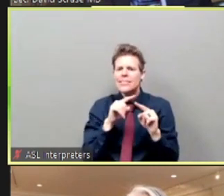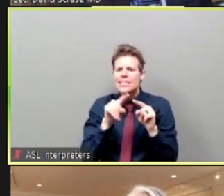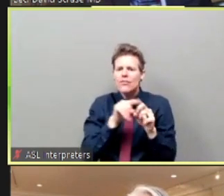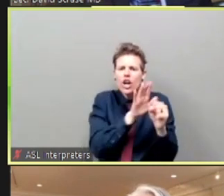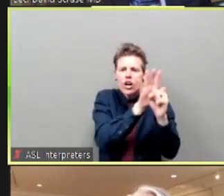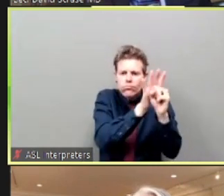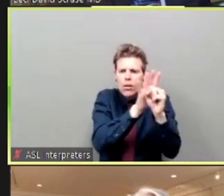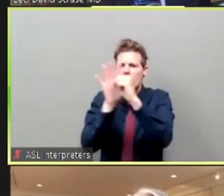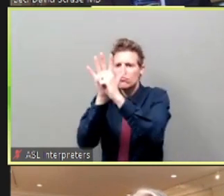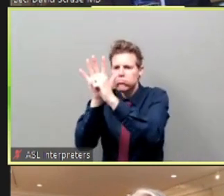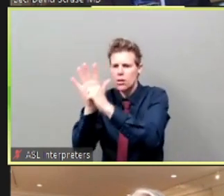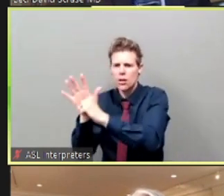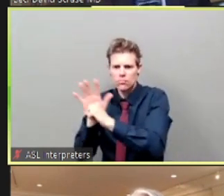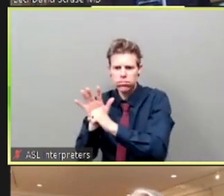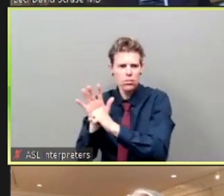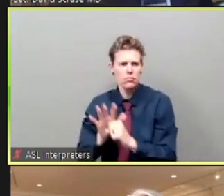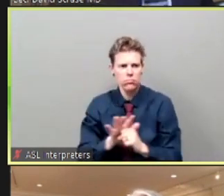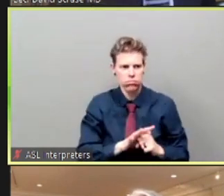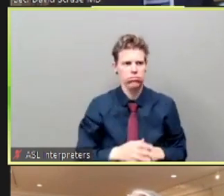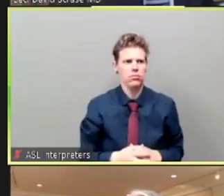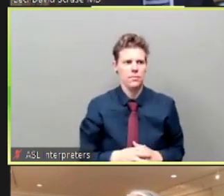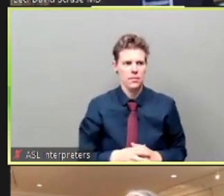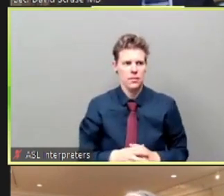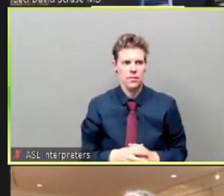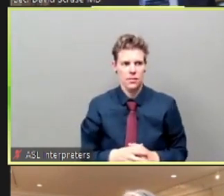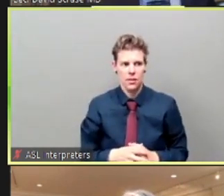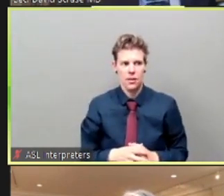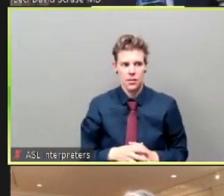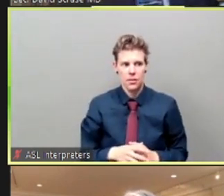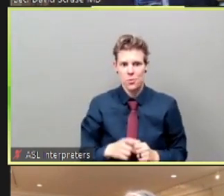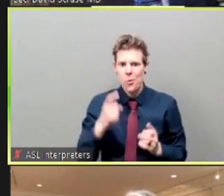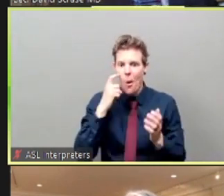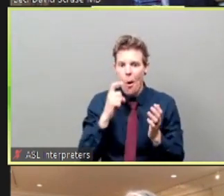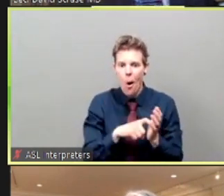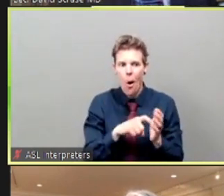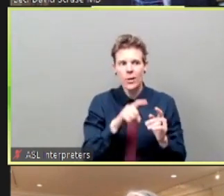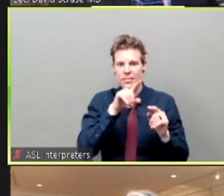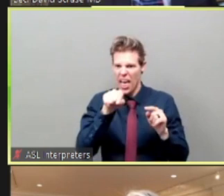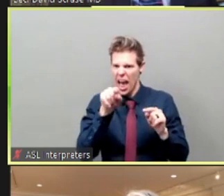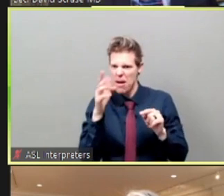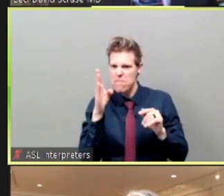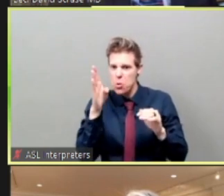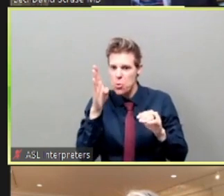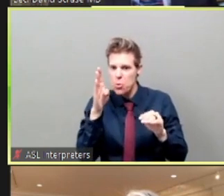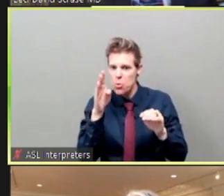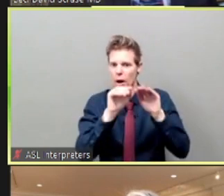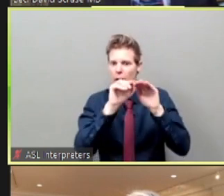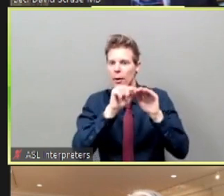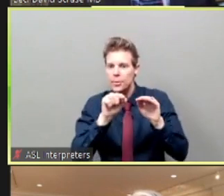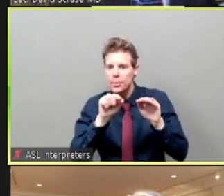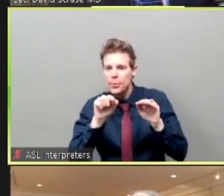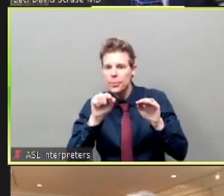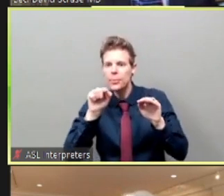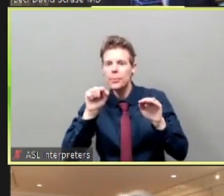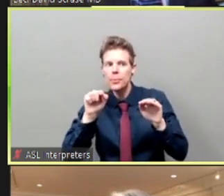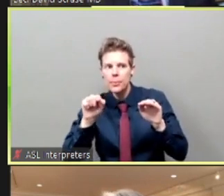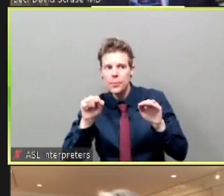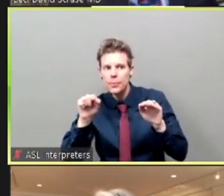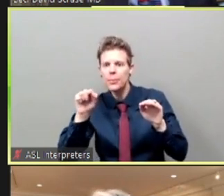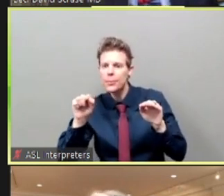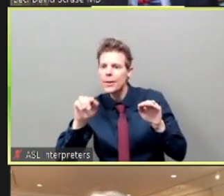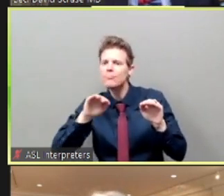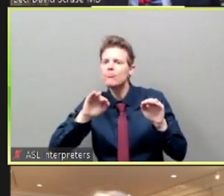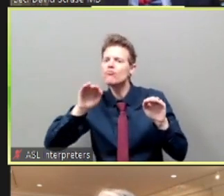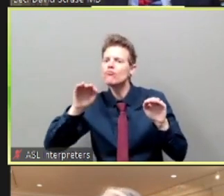there is we've entered a new plateau. And if you look back, you can see there were a couple other plateaus, one that sort of